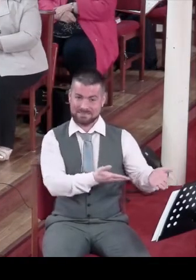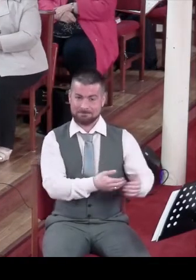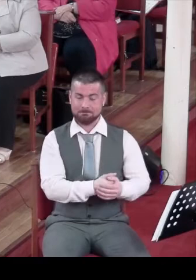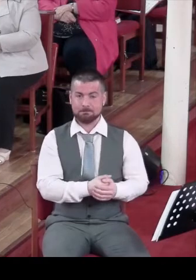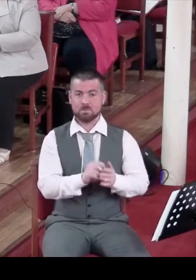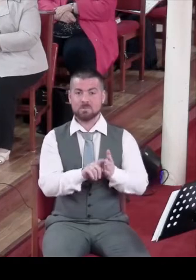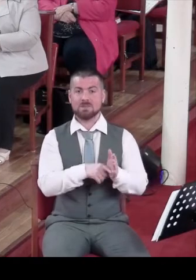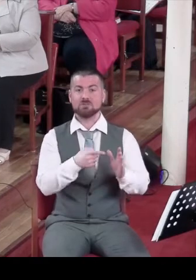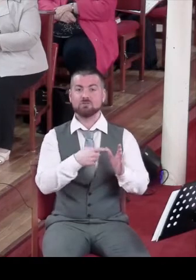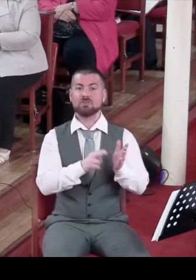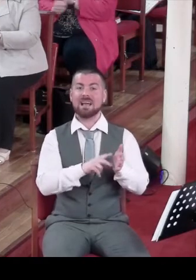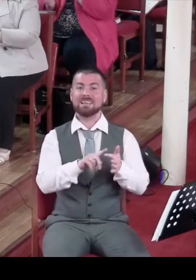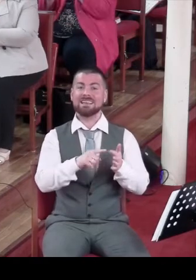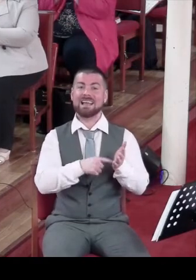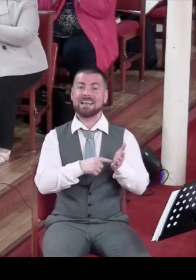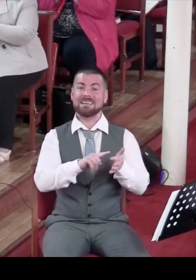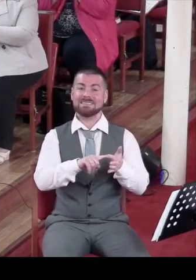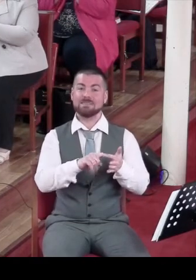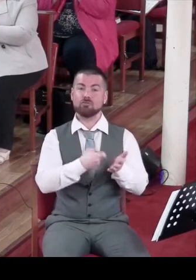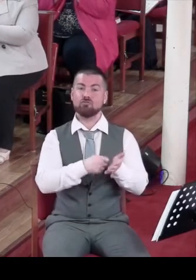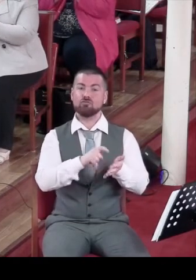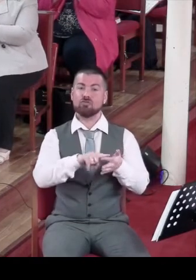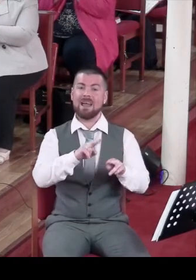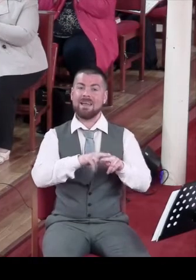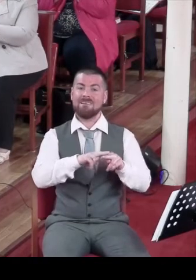Jeanette Refford. Thank you,